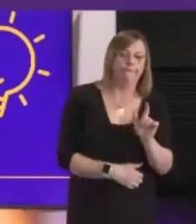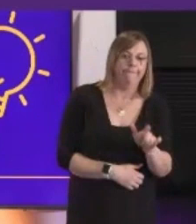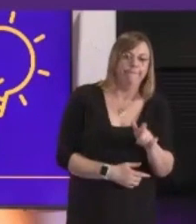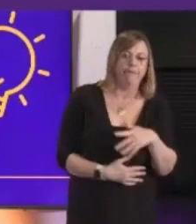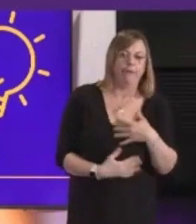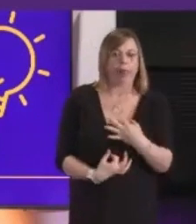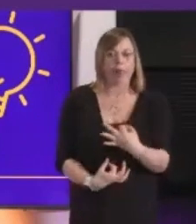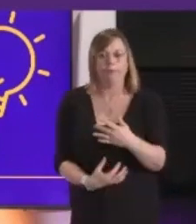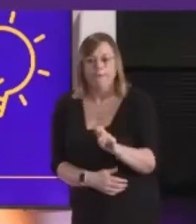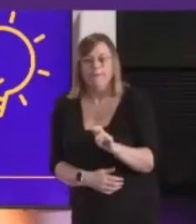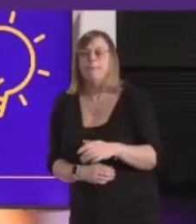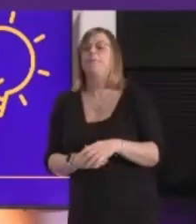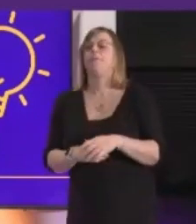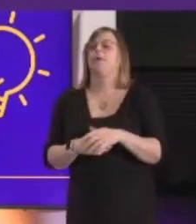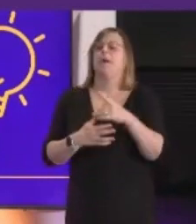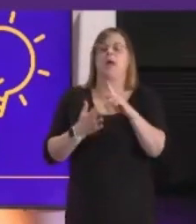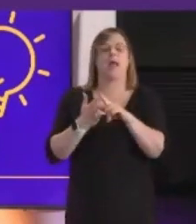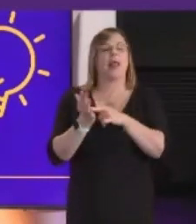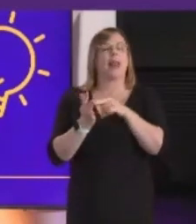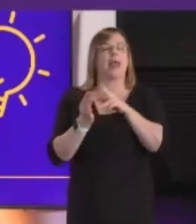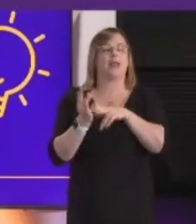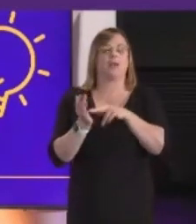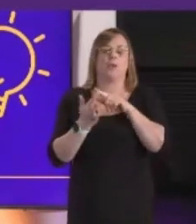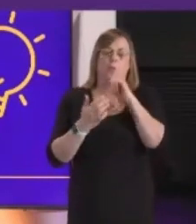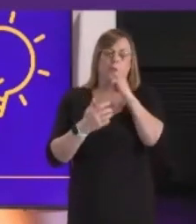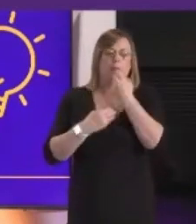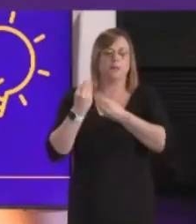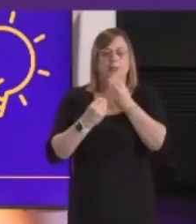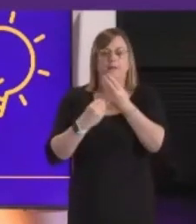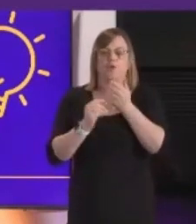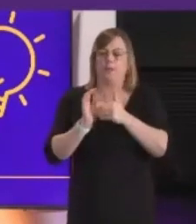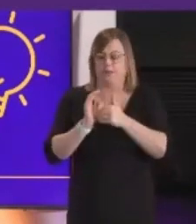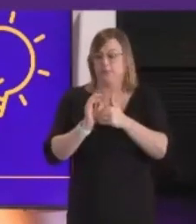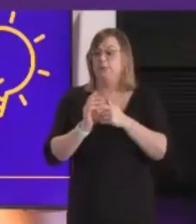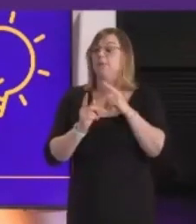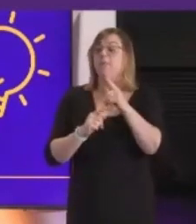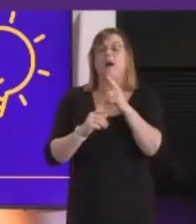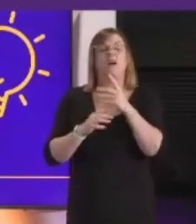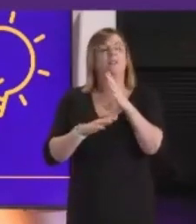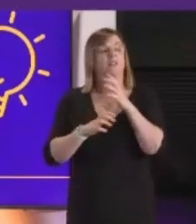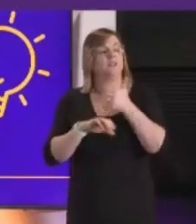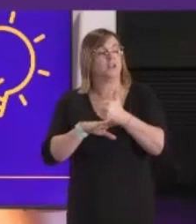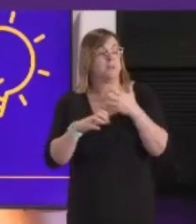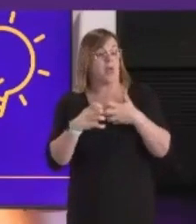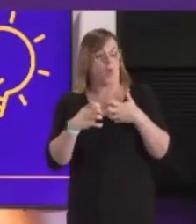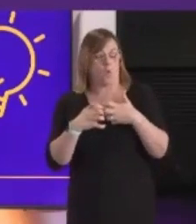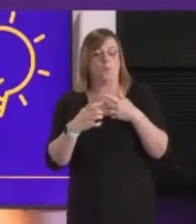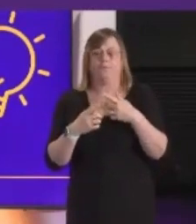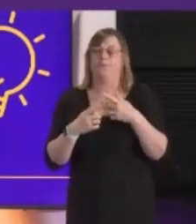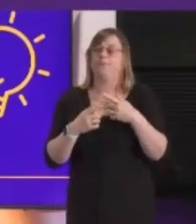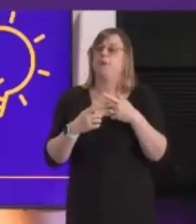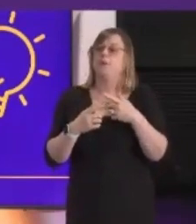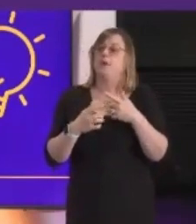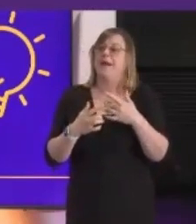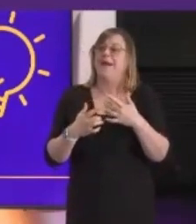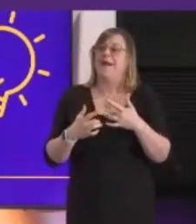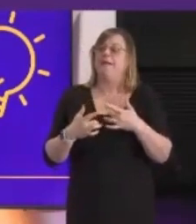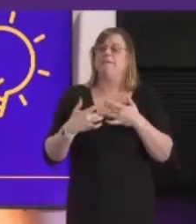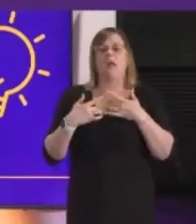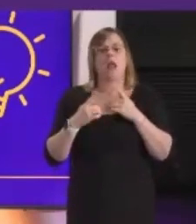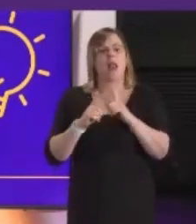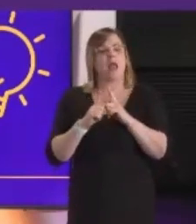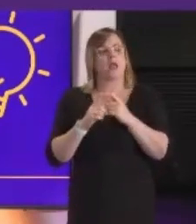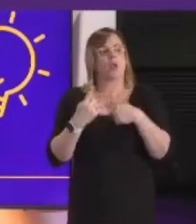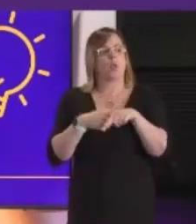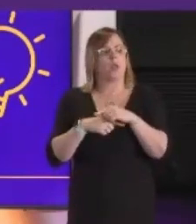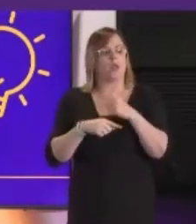is Elaine will explain in a second. But I think the setup to this is I genuinely feel like we talk to